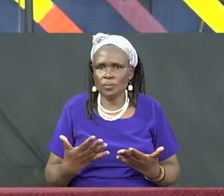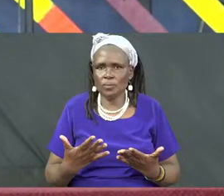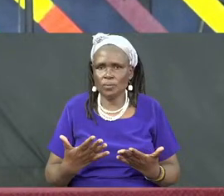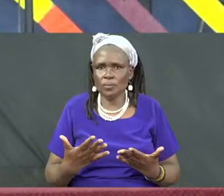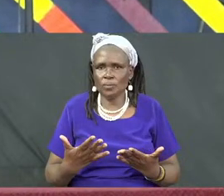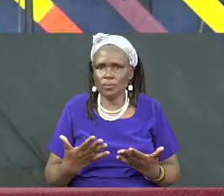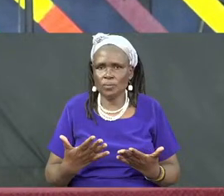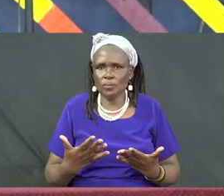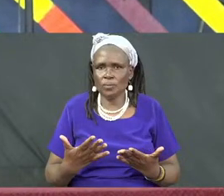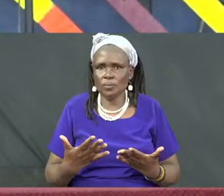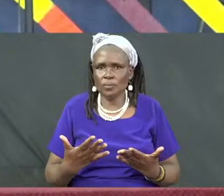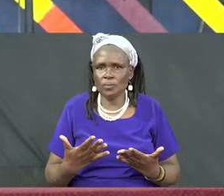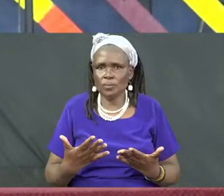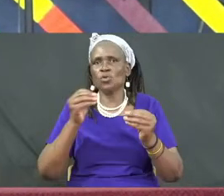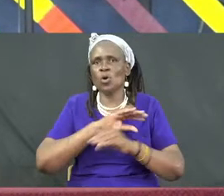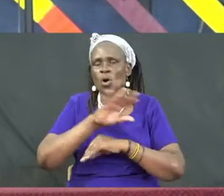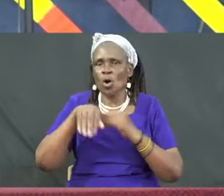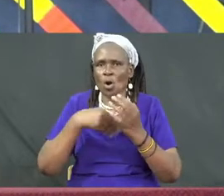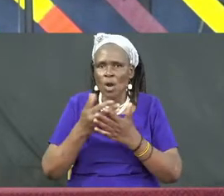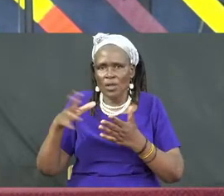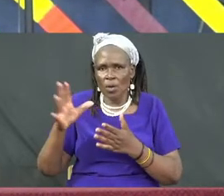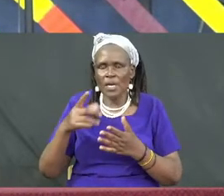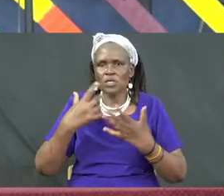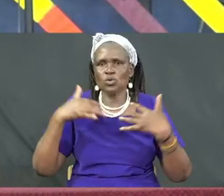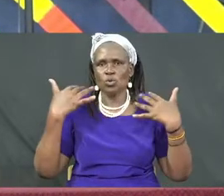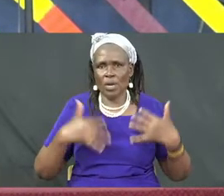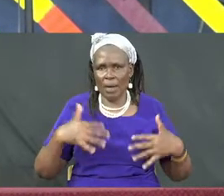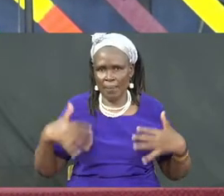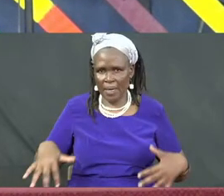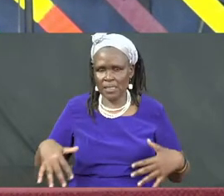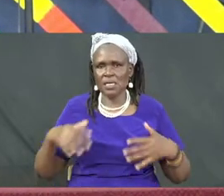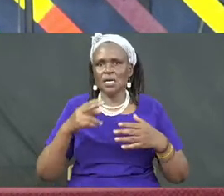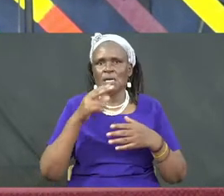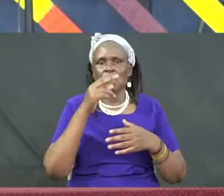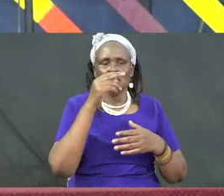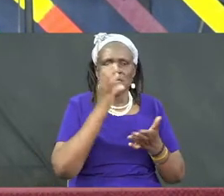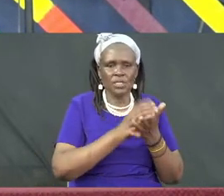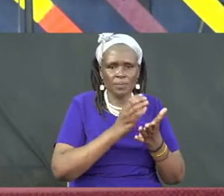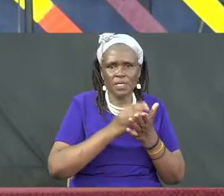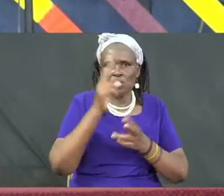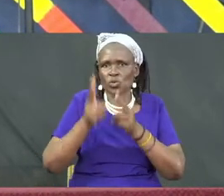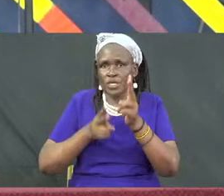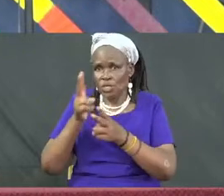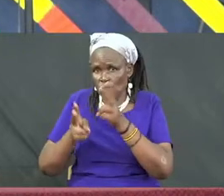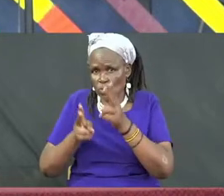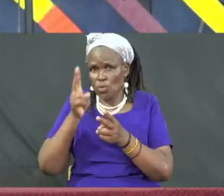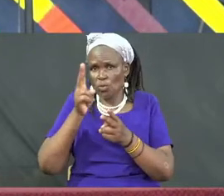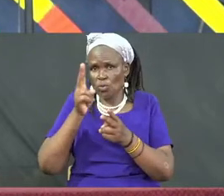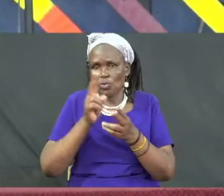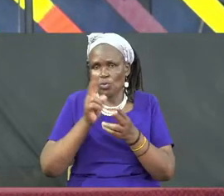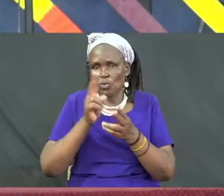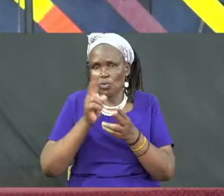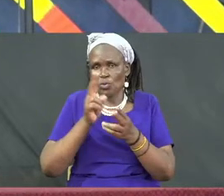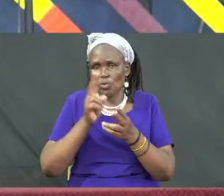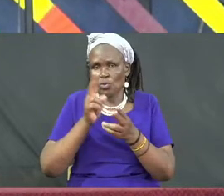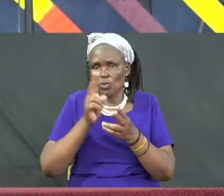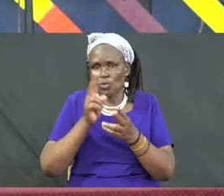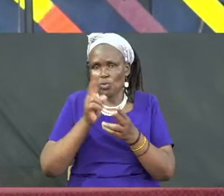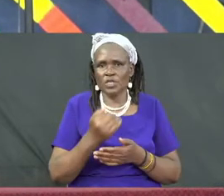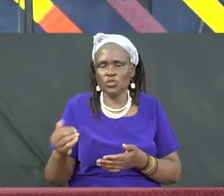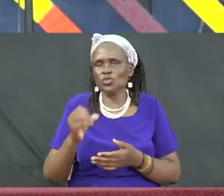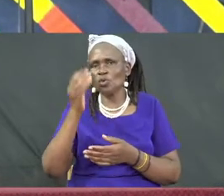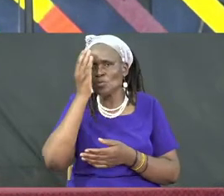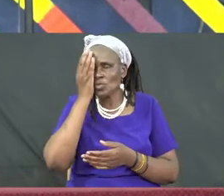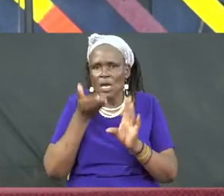You'll have to go all the way to Numbers chapter 22 to chapter 24. The children of Israel are